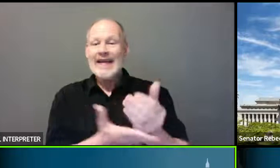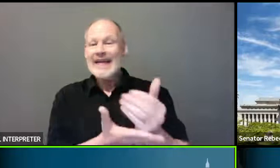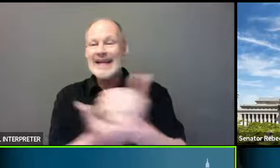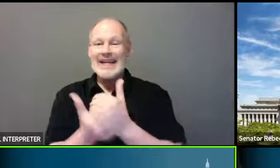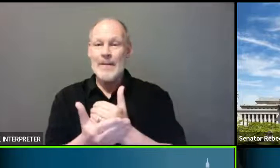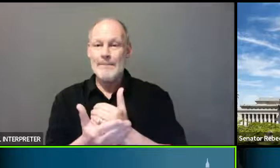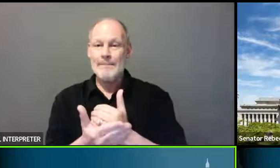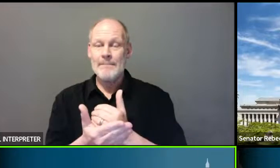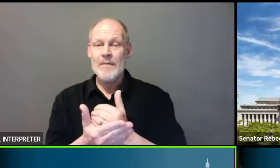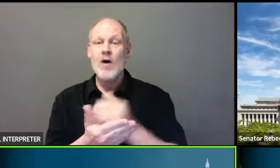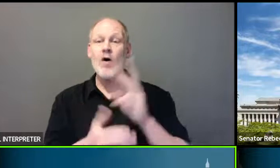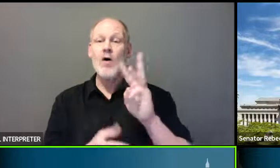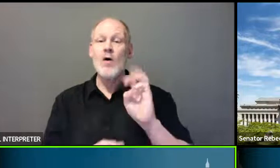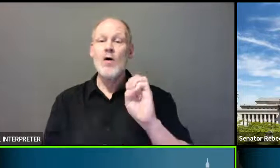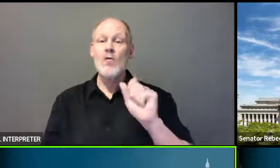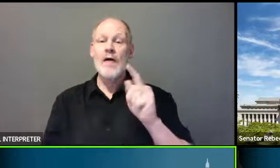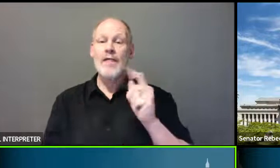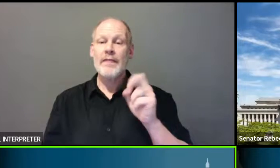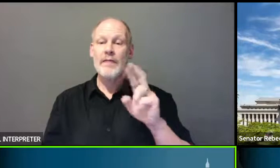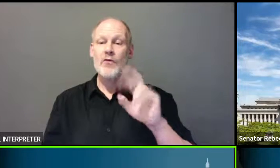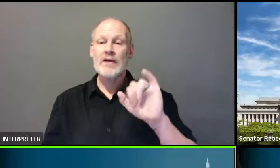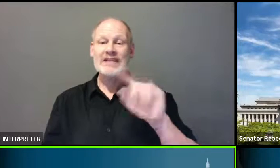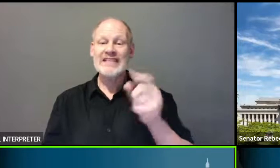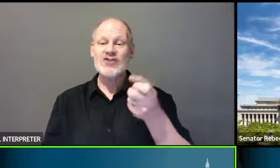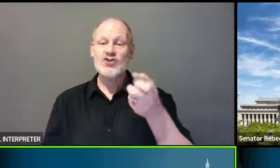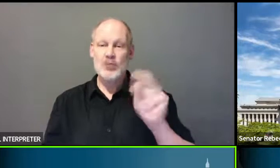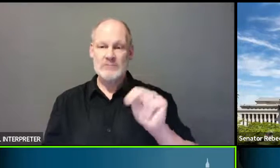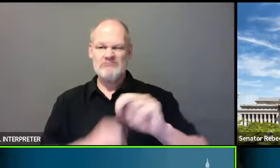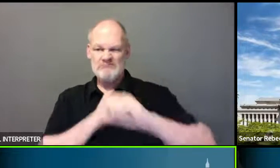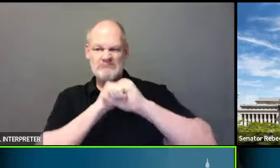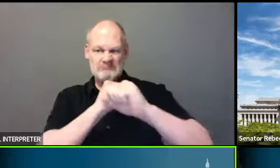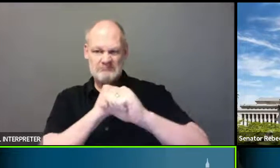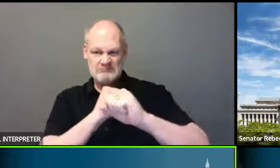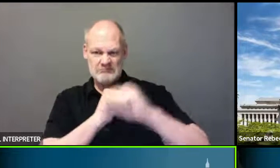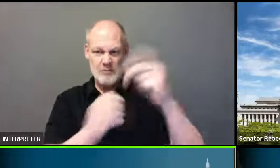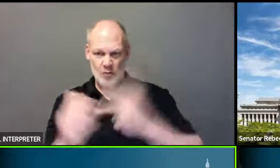so, and that was to help both renters and homeowners